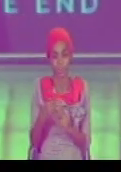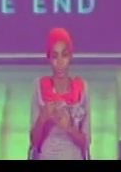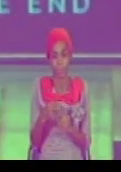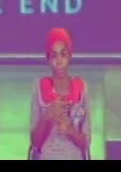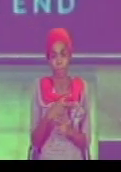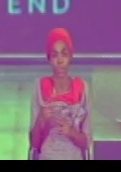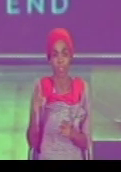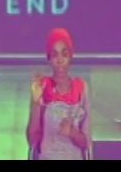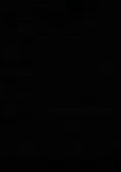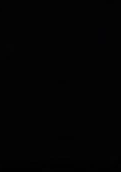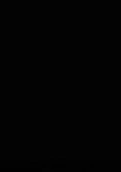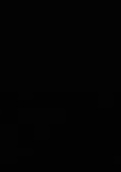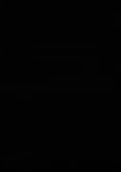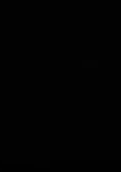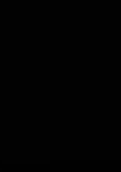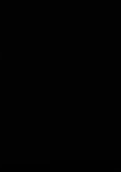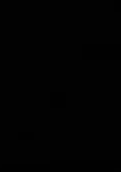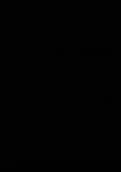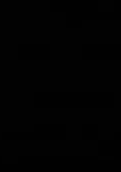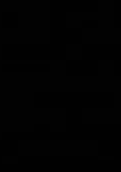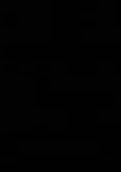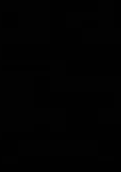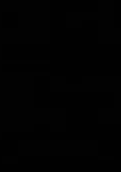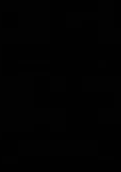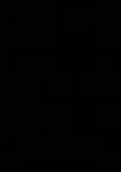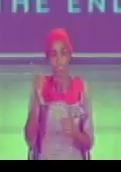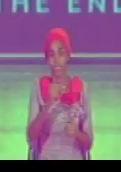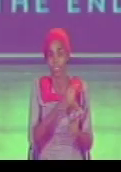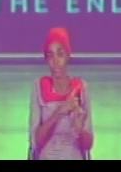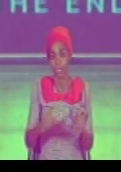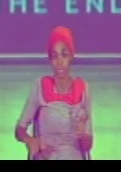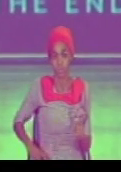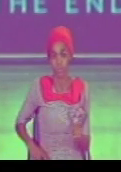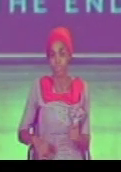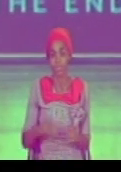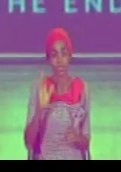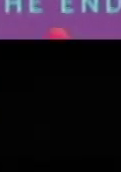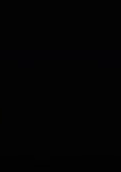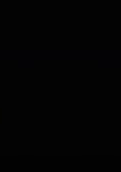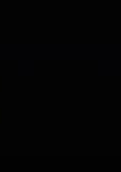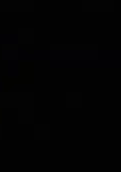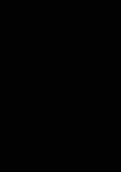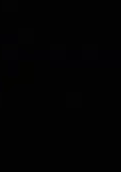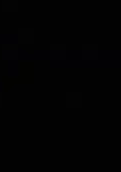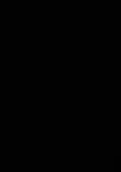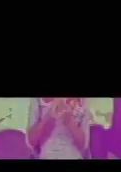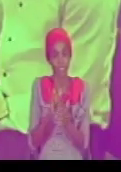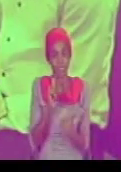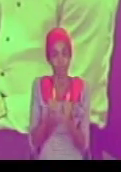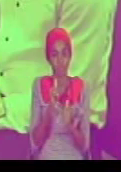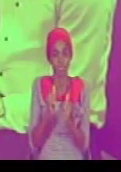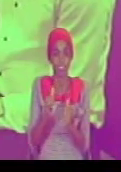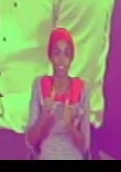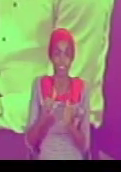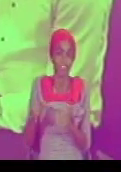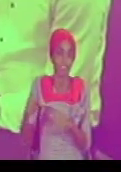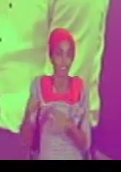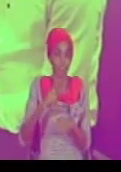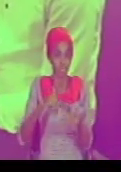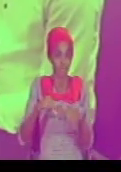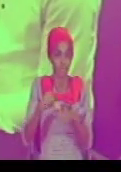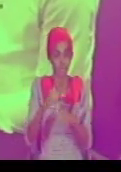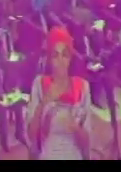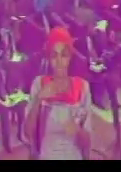it says, in verse 8, the Lord affect that which concerneth me.